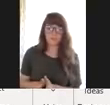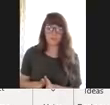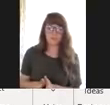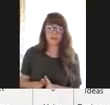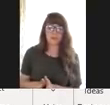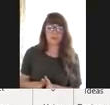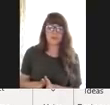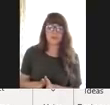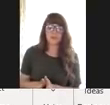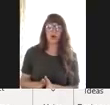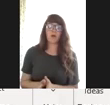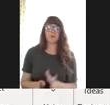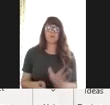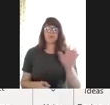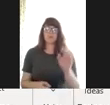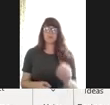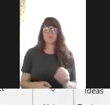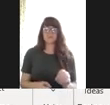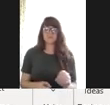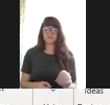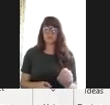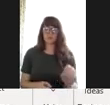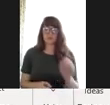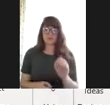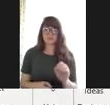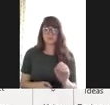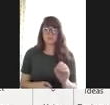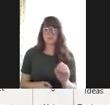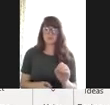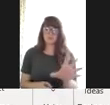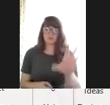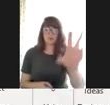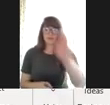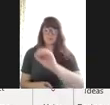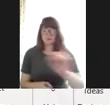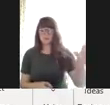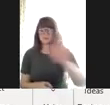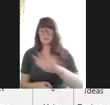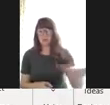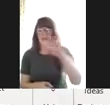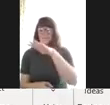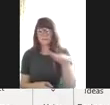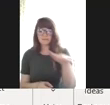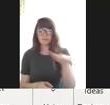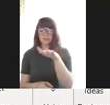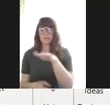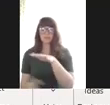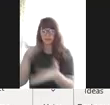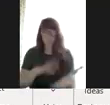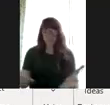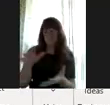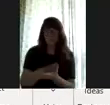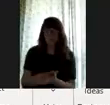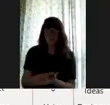experience? So, you want me to do it more like sentence or more like it would just, lines versus